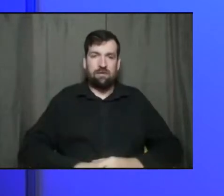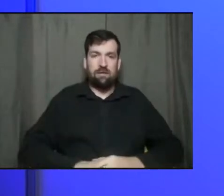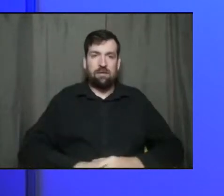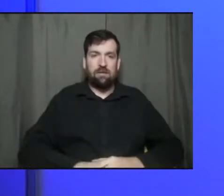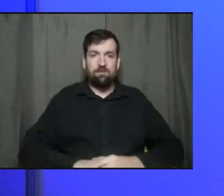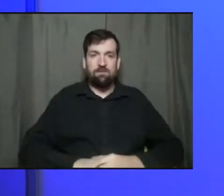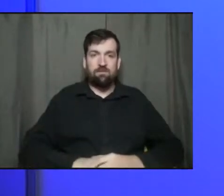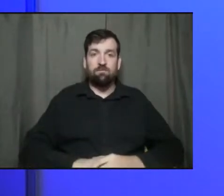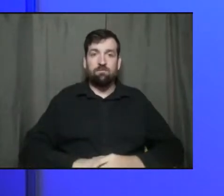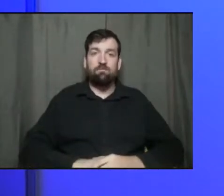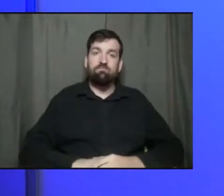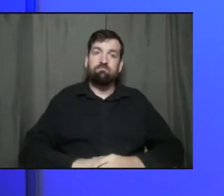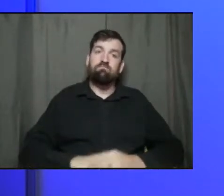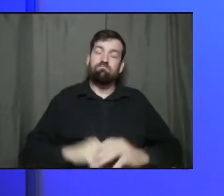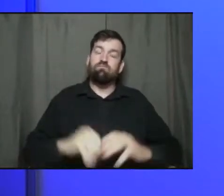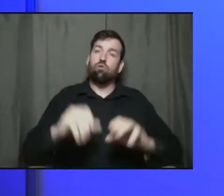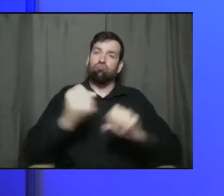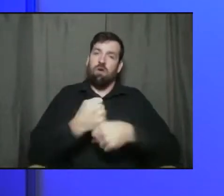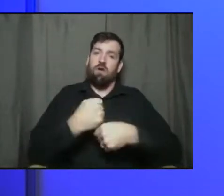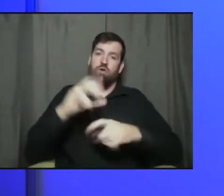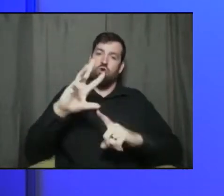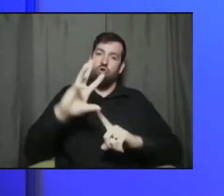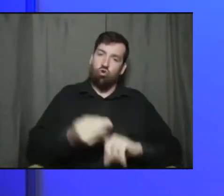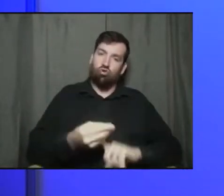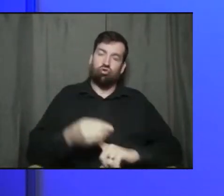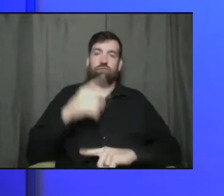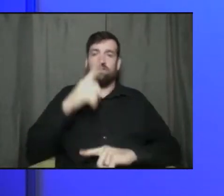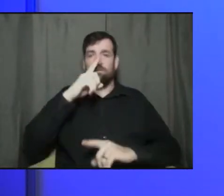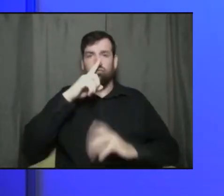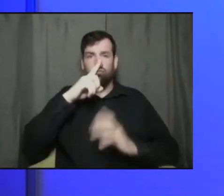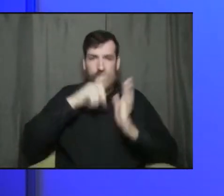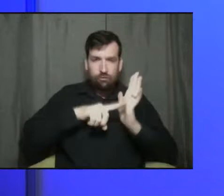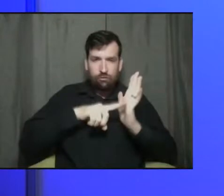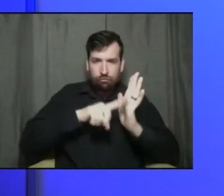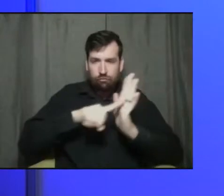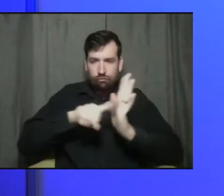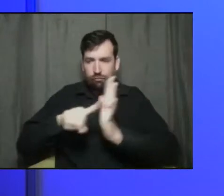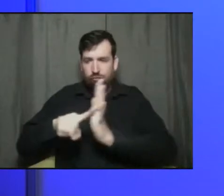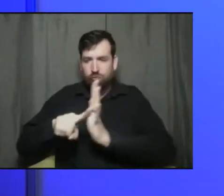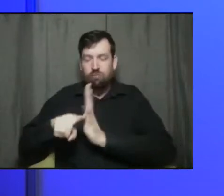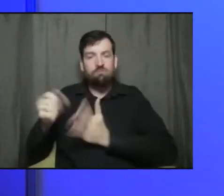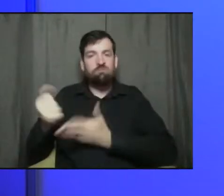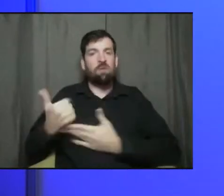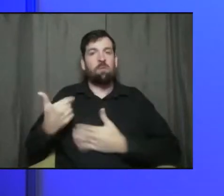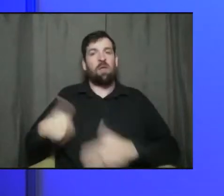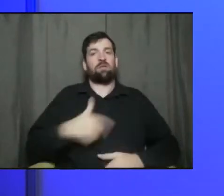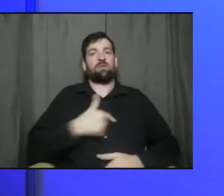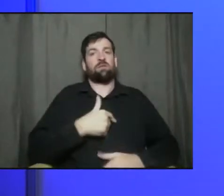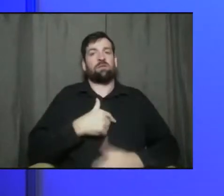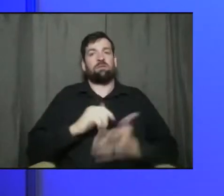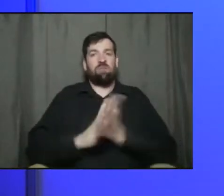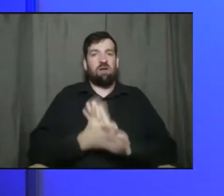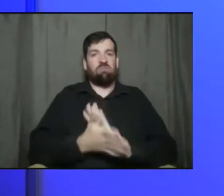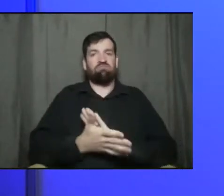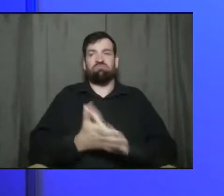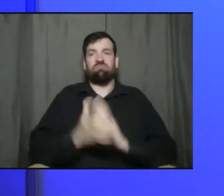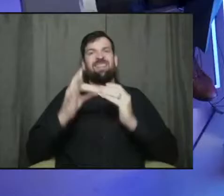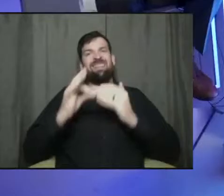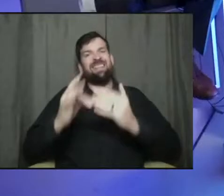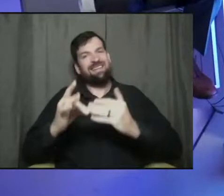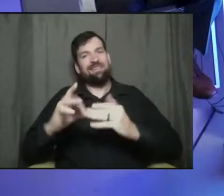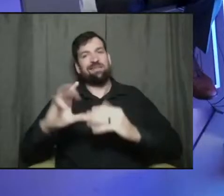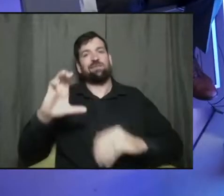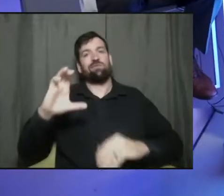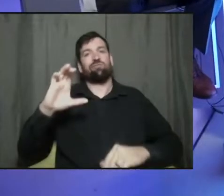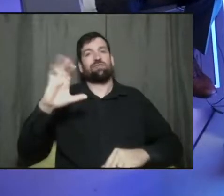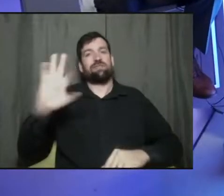that culture of research within our center has really helped us become a leading CF research center. To